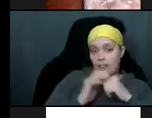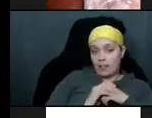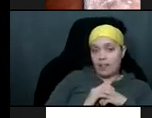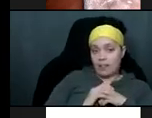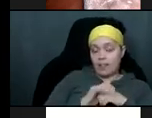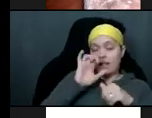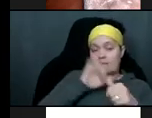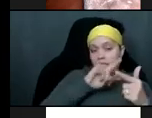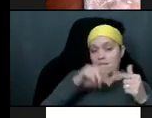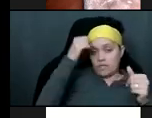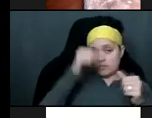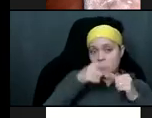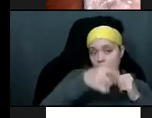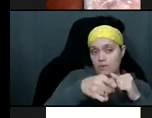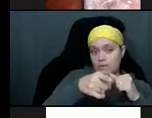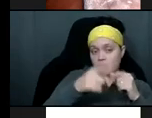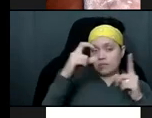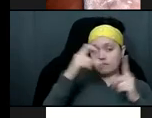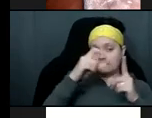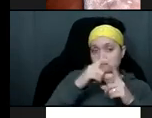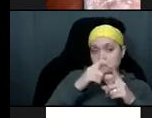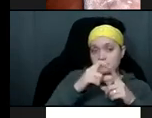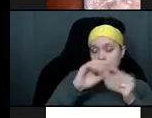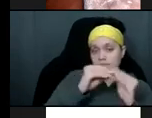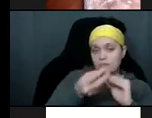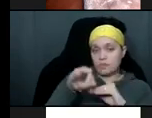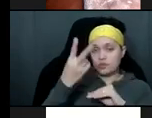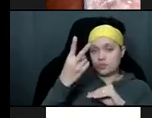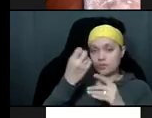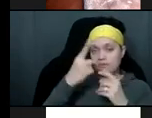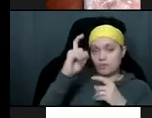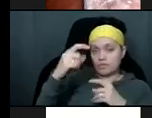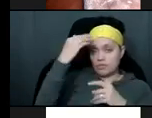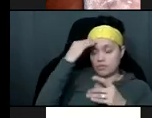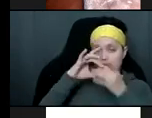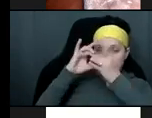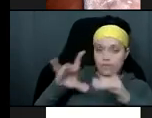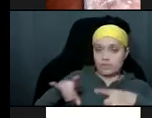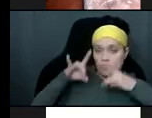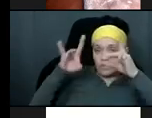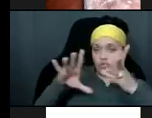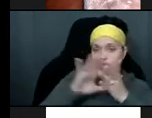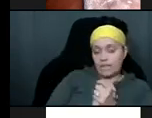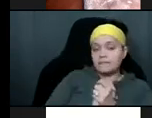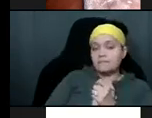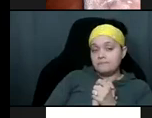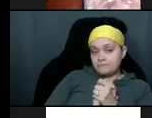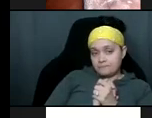then you can remember this thing number 2 that everybody should know about Australia.